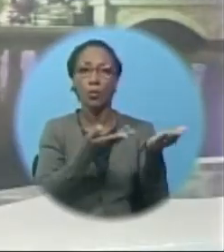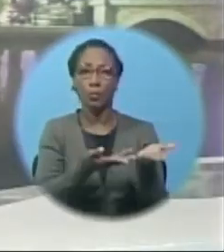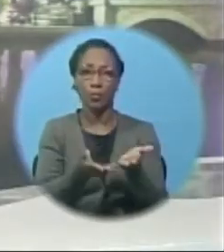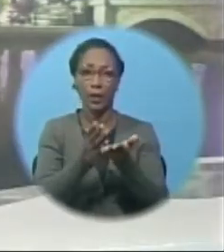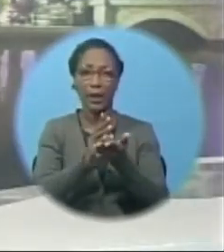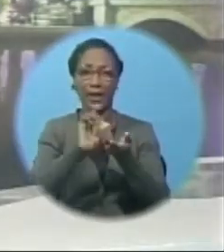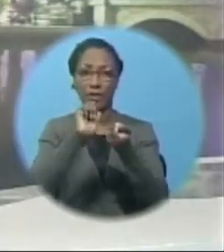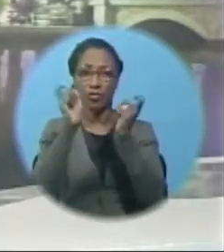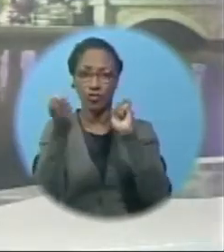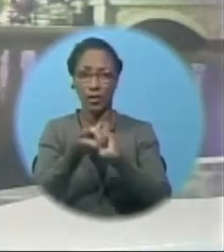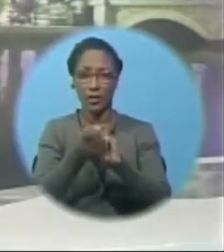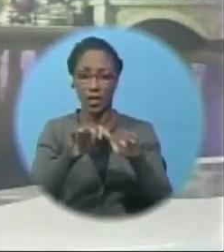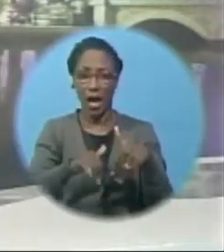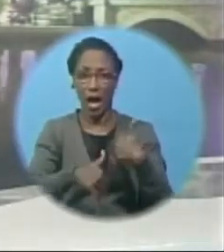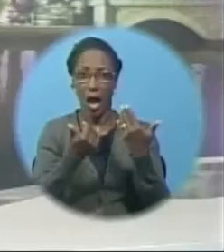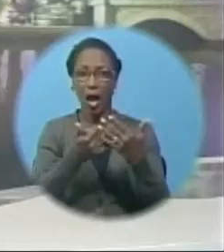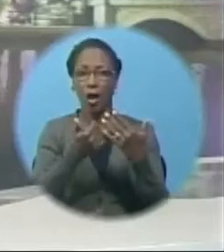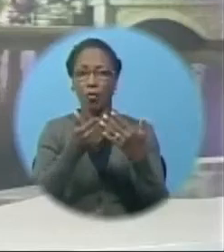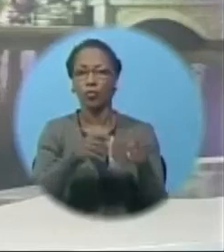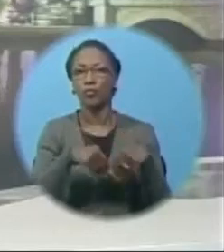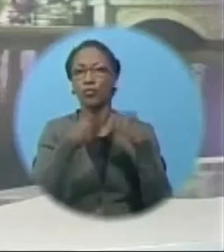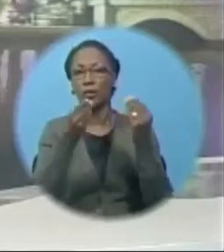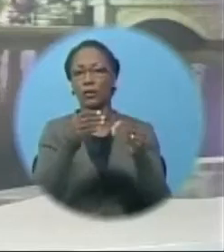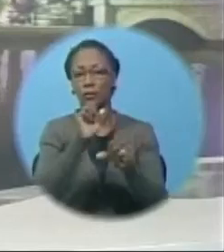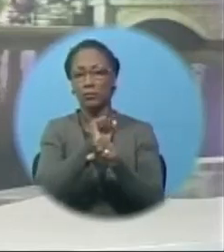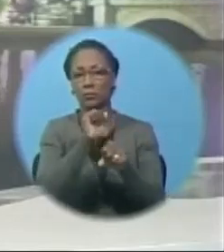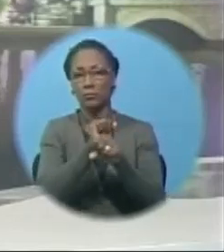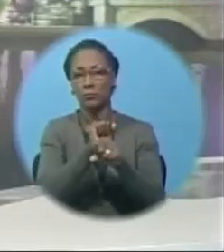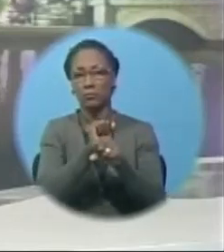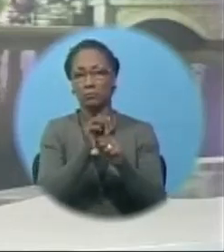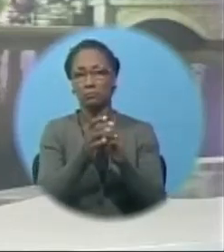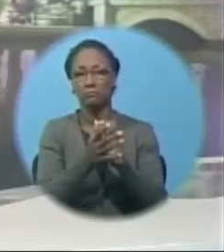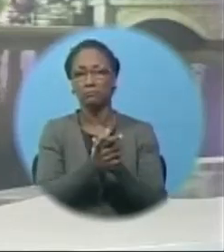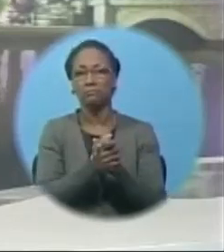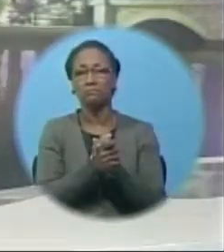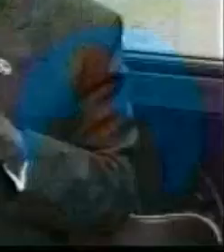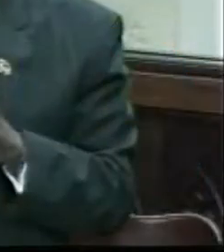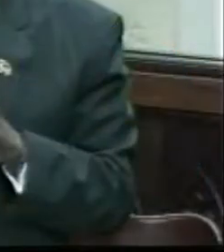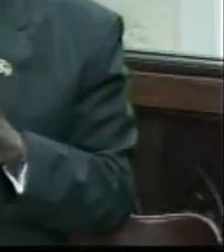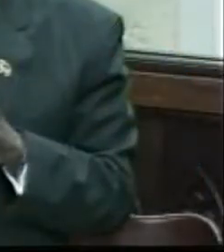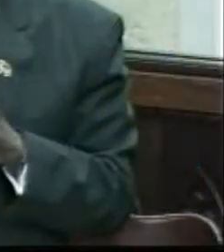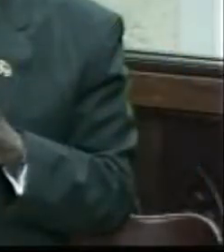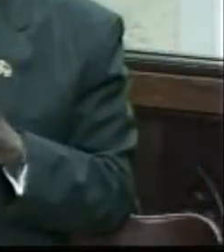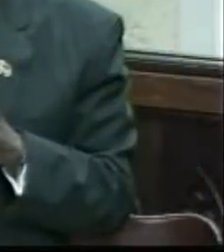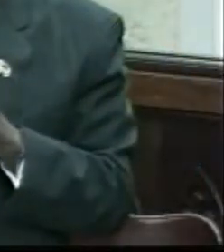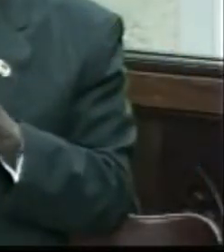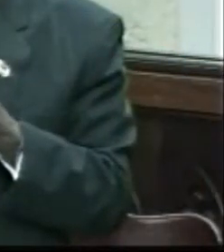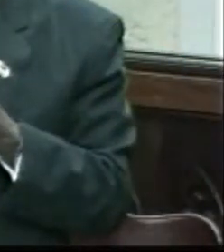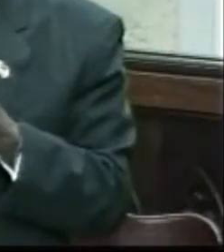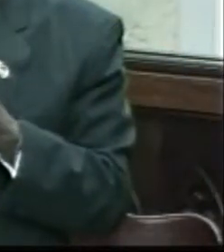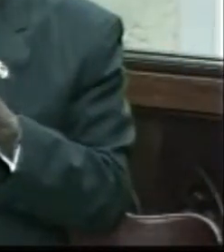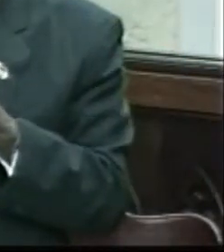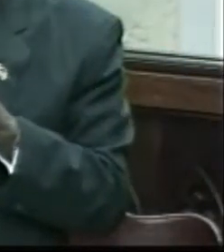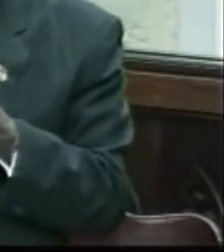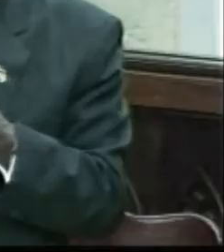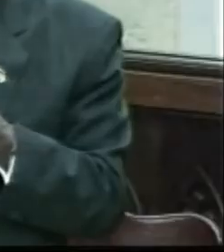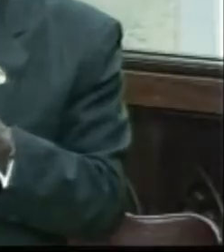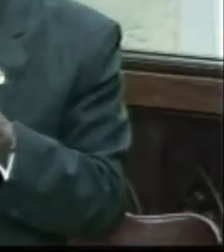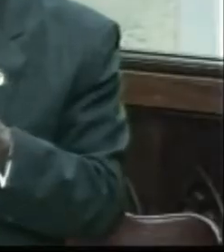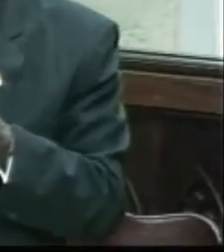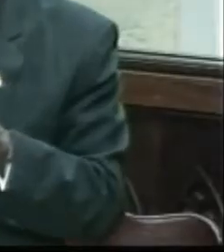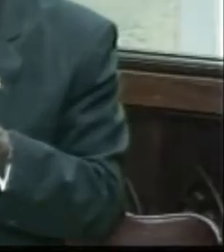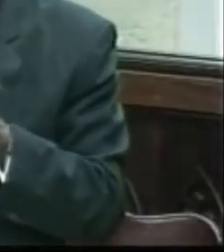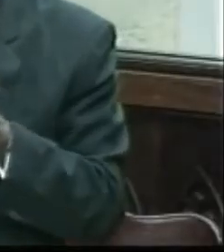civil servants, especially in the technical sectors. What they do does not necessitate